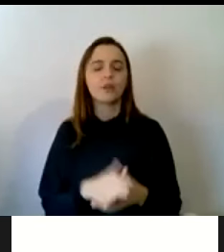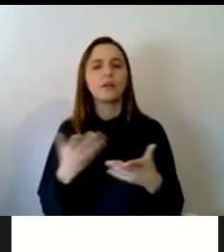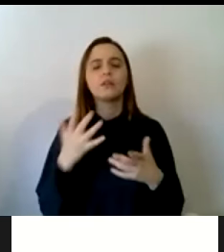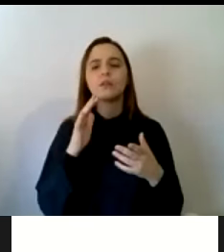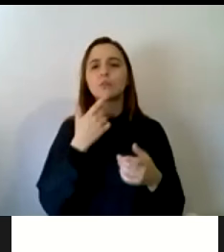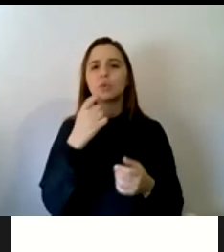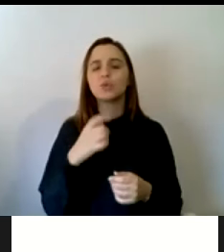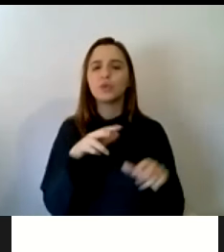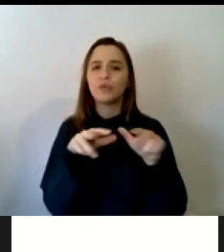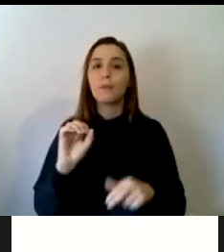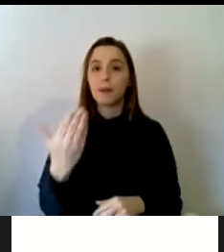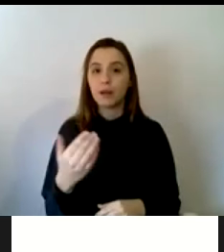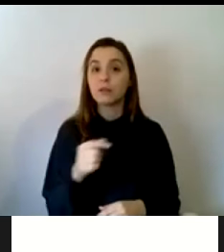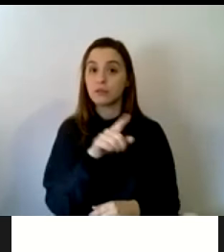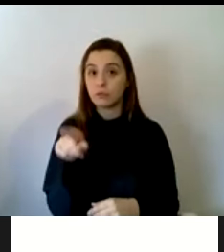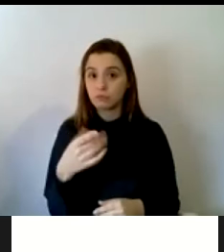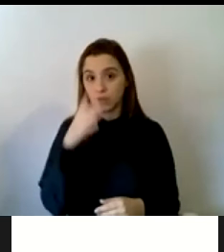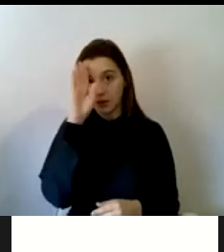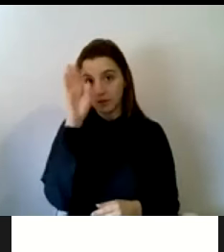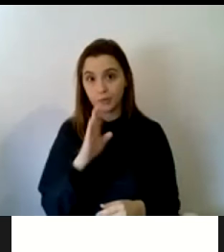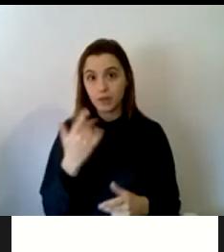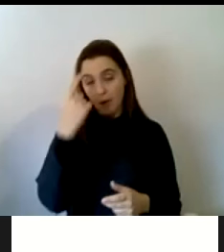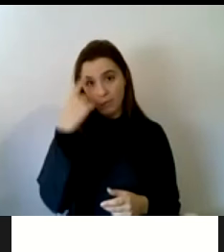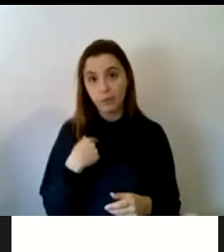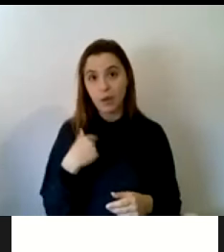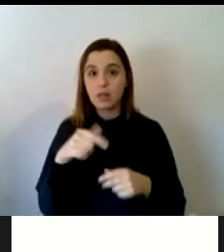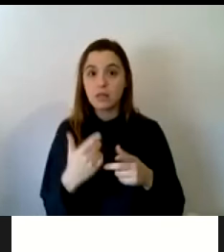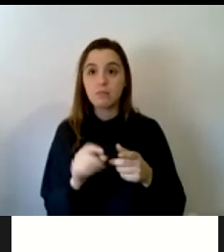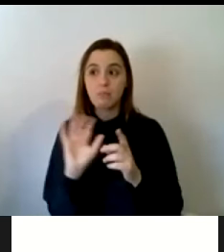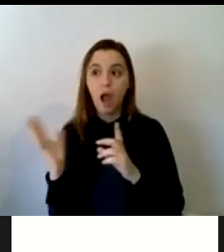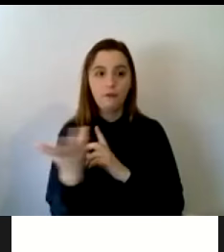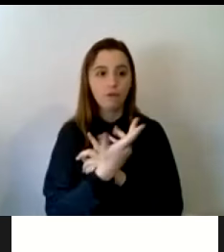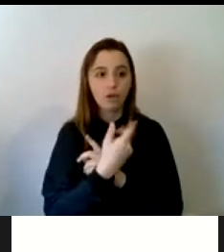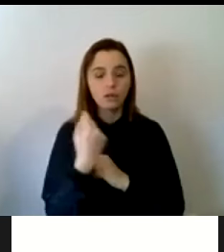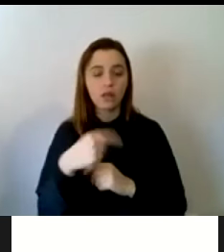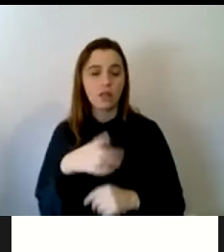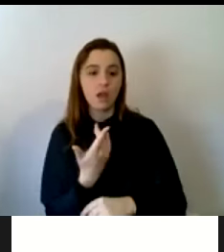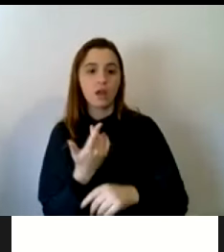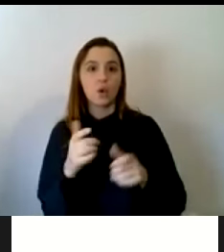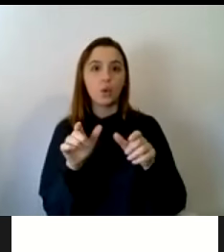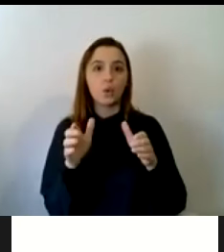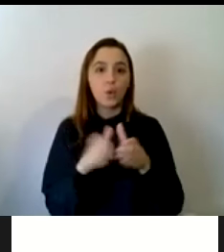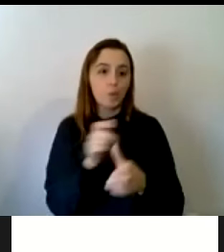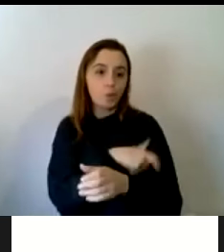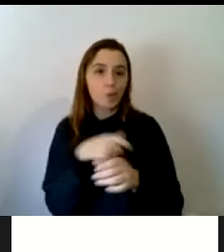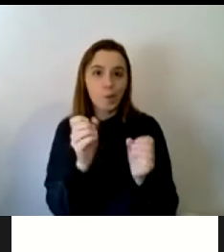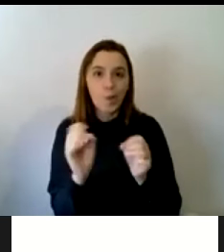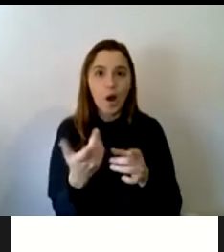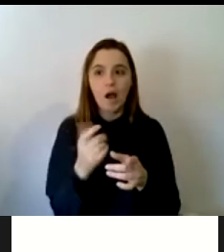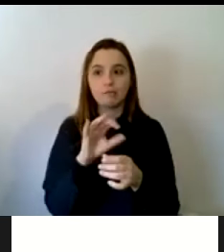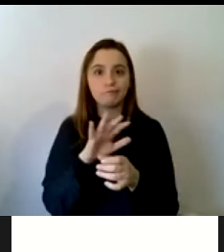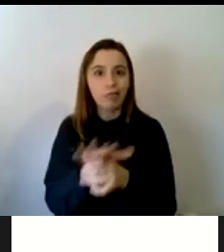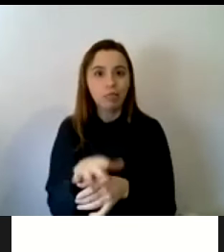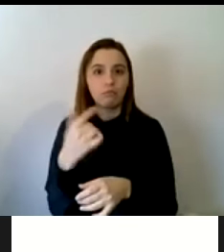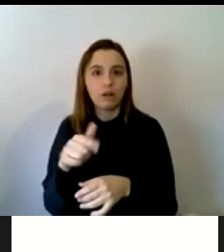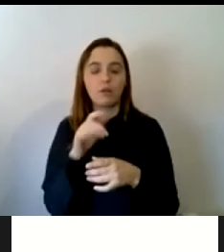are you aware of any underrepresented groups in your surroundings and the problems they may be facing? And if yes, are you trying to contribute to their